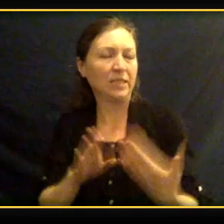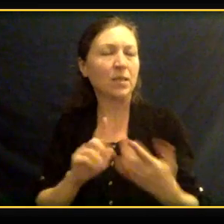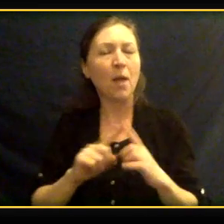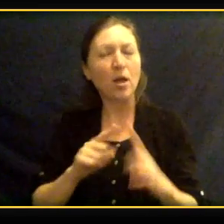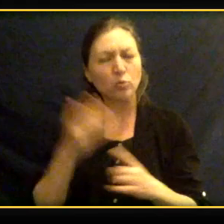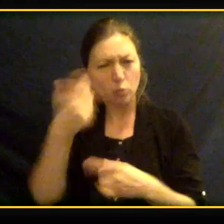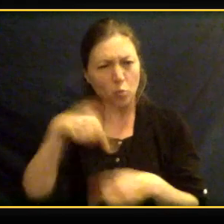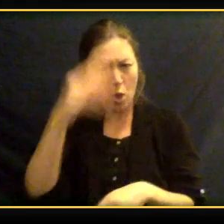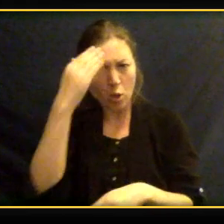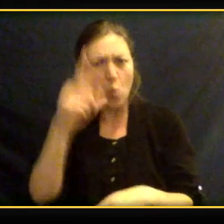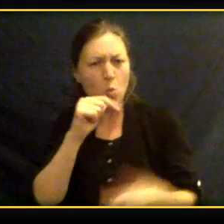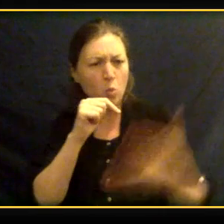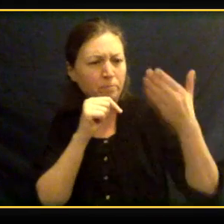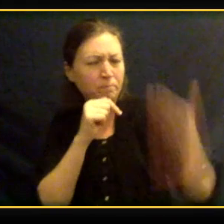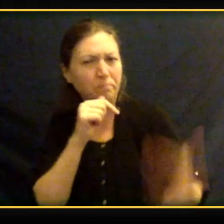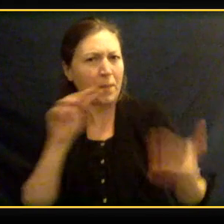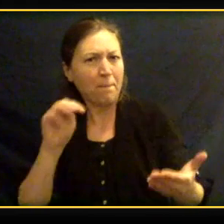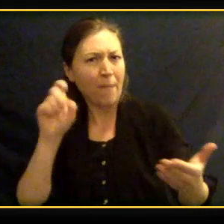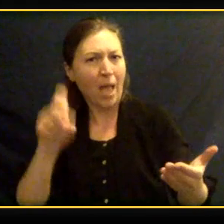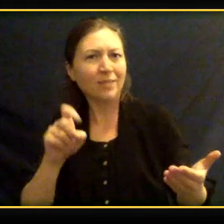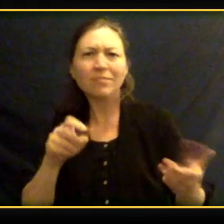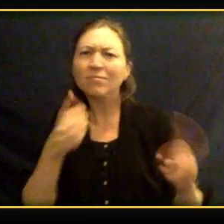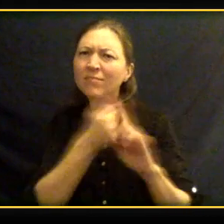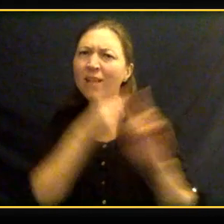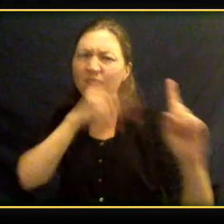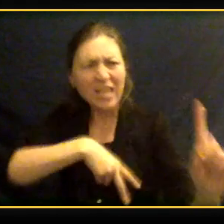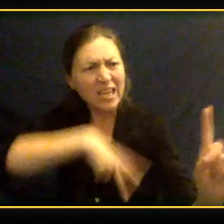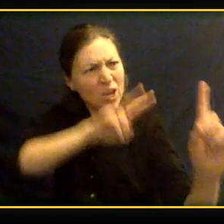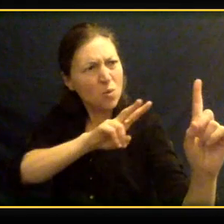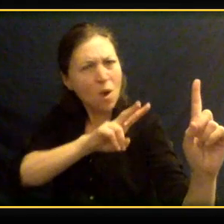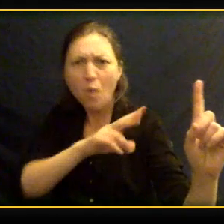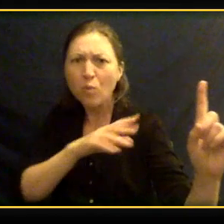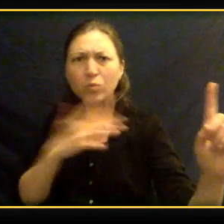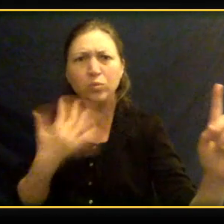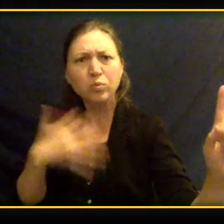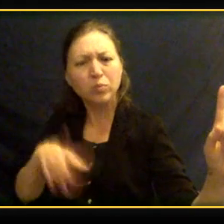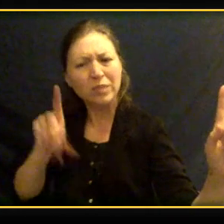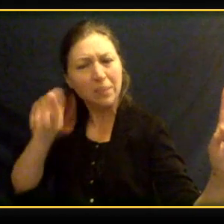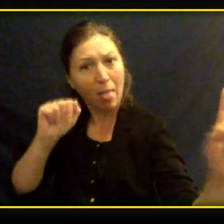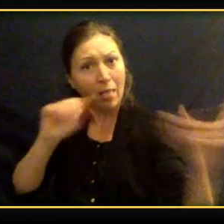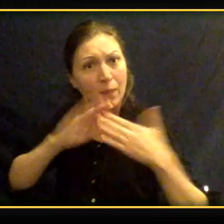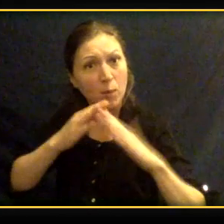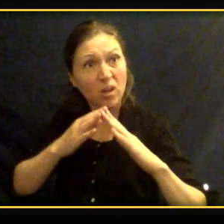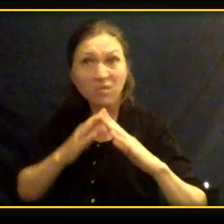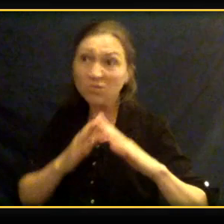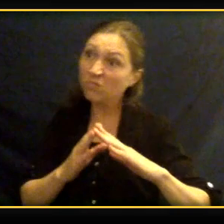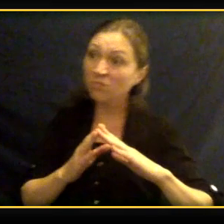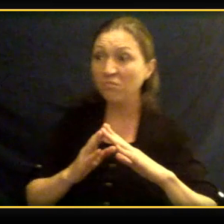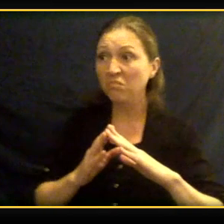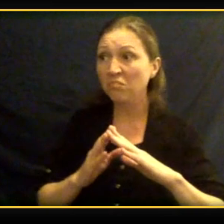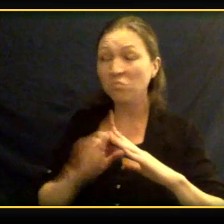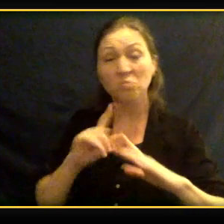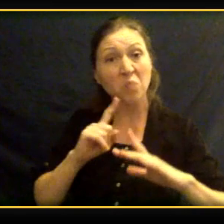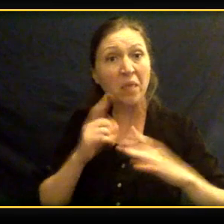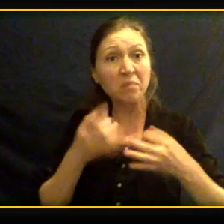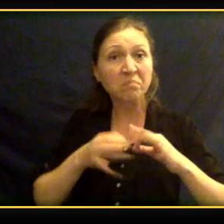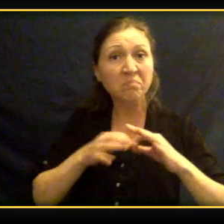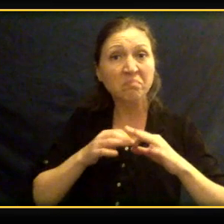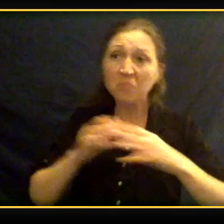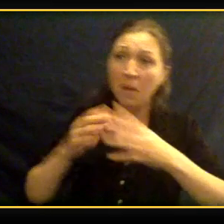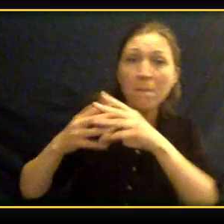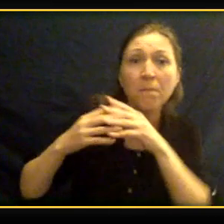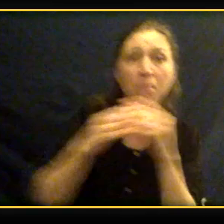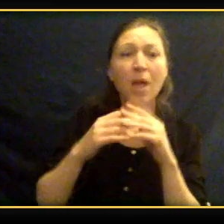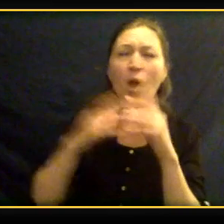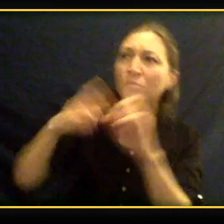work. Max was a hero of the disability community and really an American hero, because the work that people